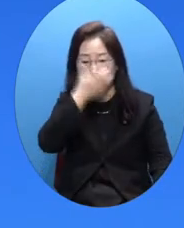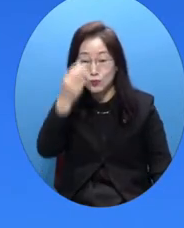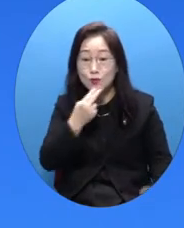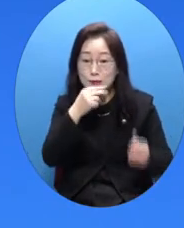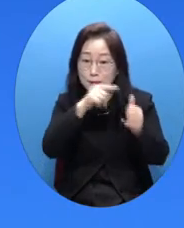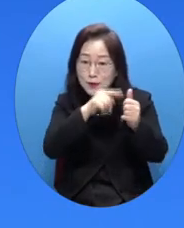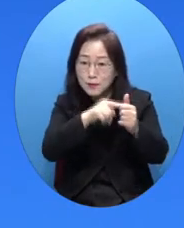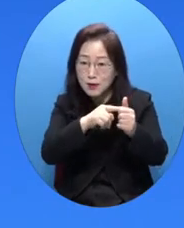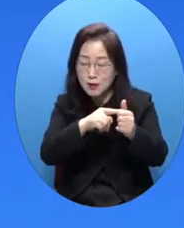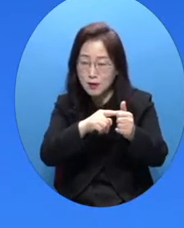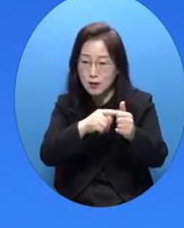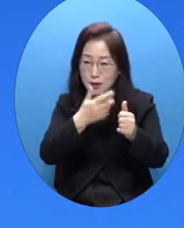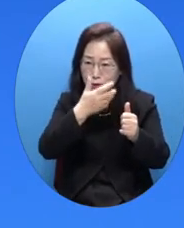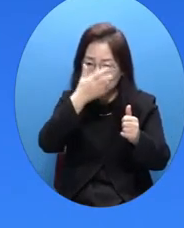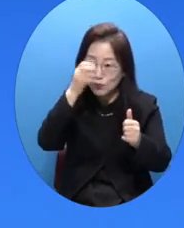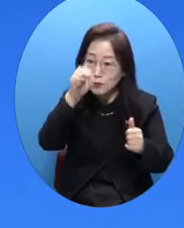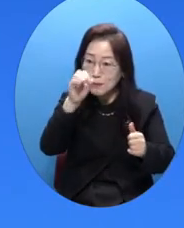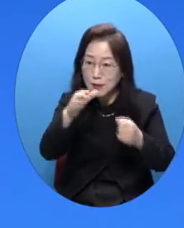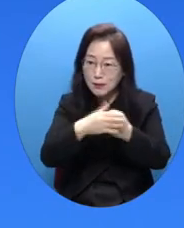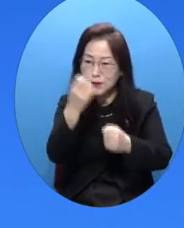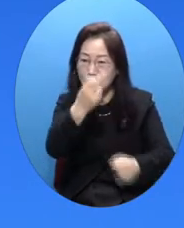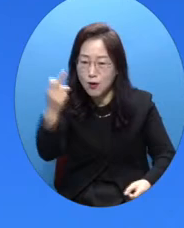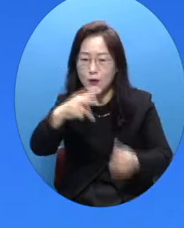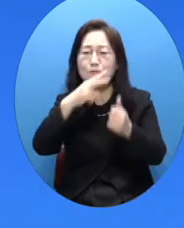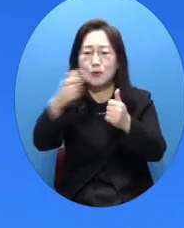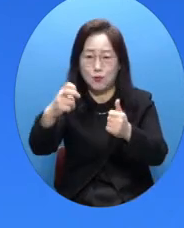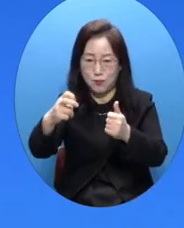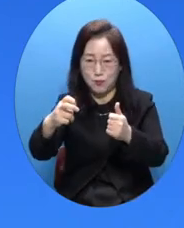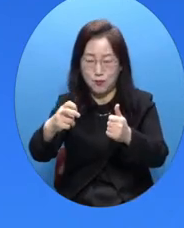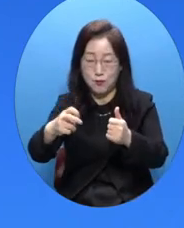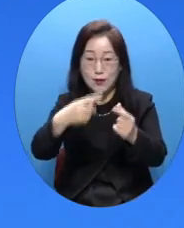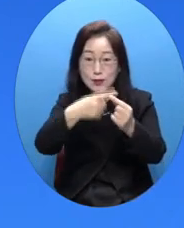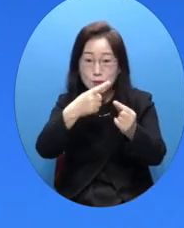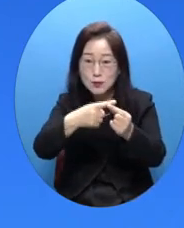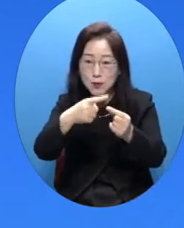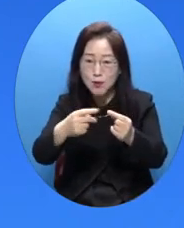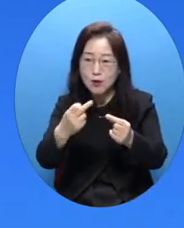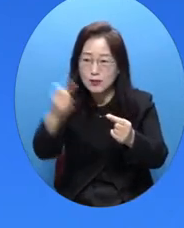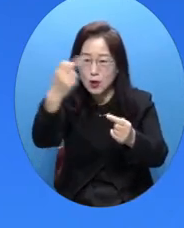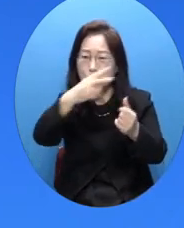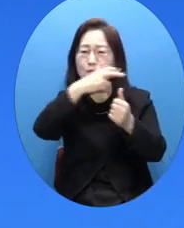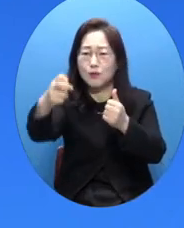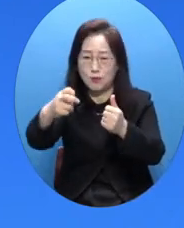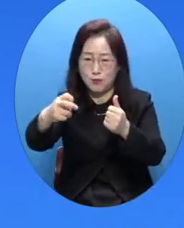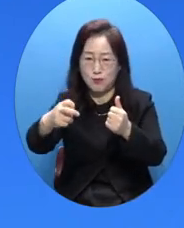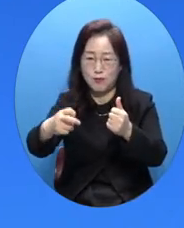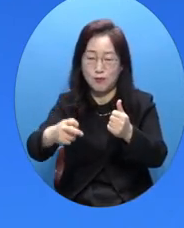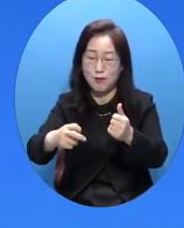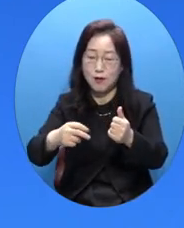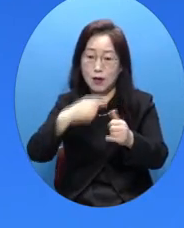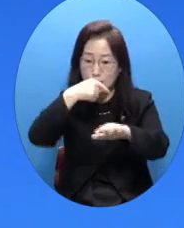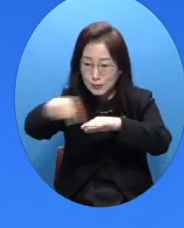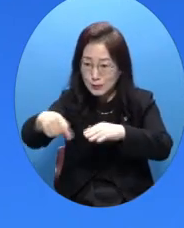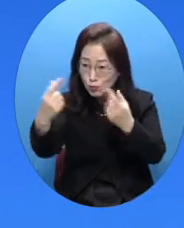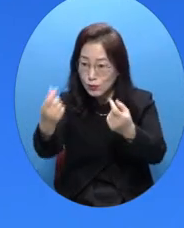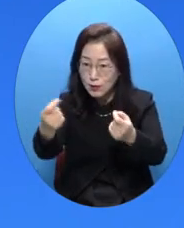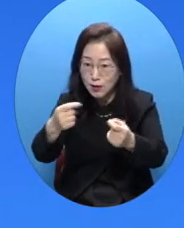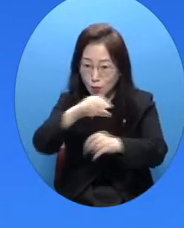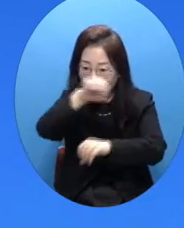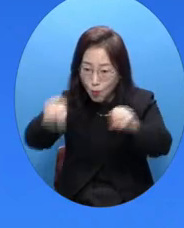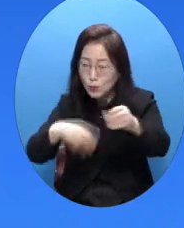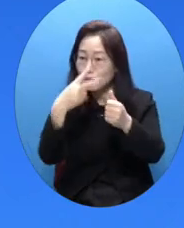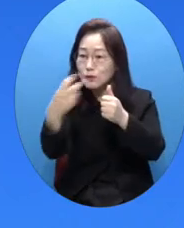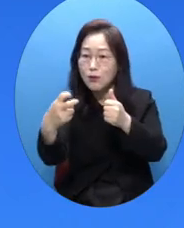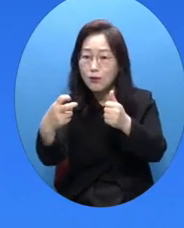Joseph had a dream his brother hated him the Joseph had a four great trials while he was dreaming